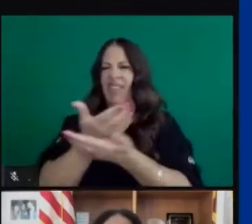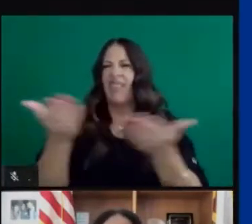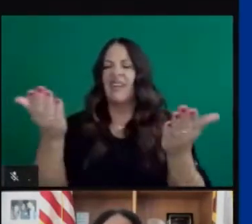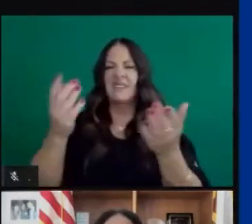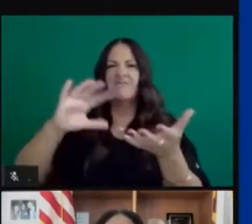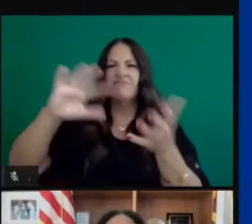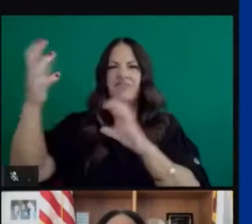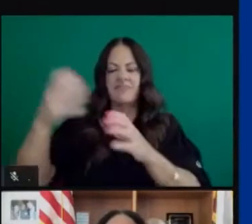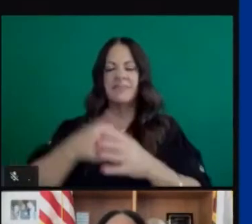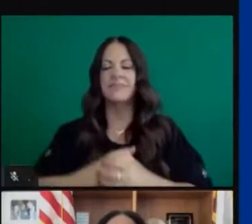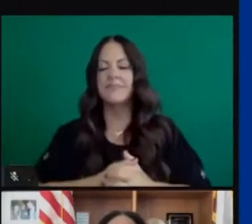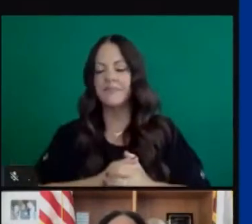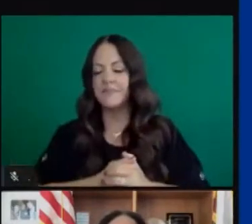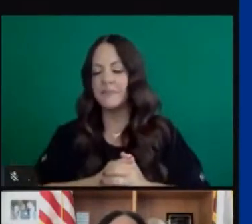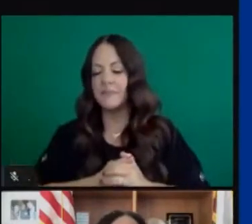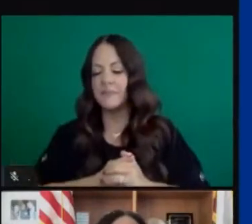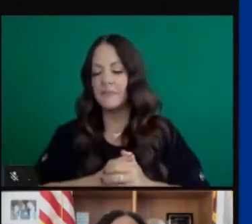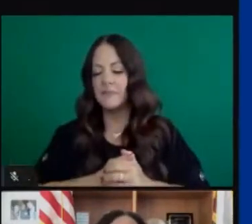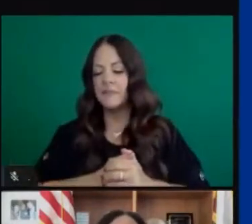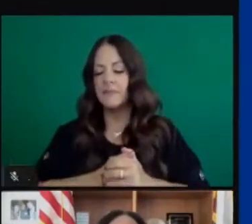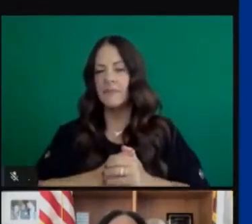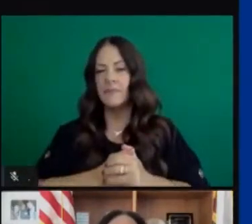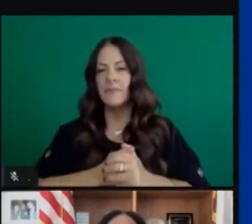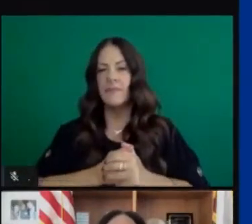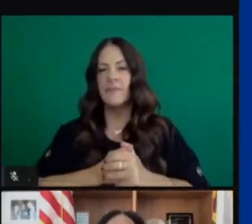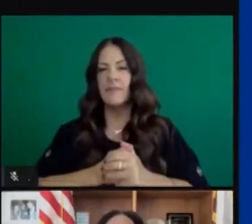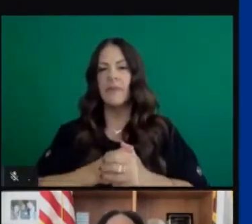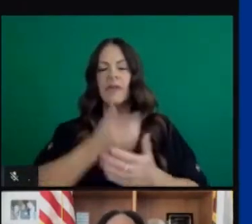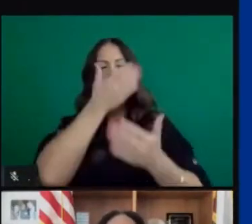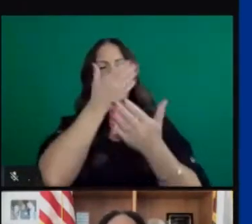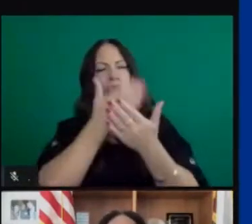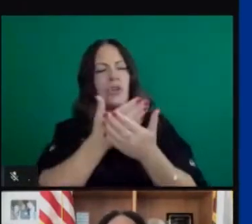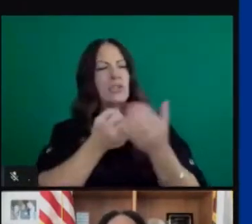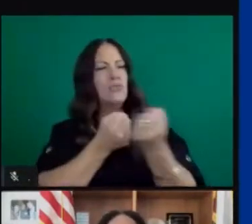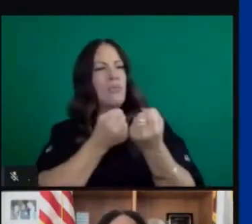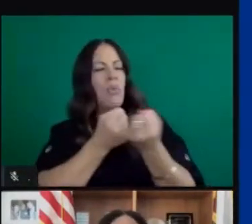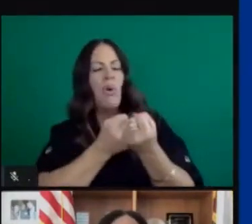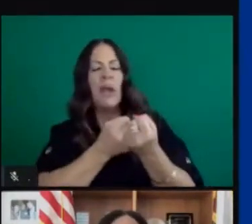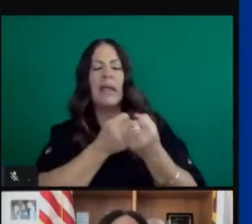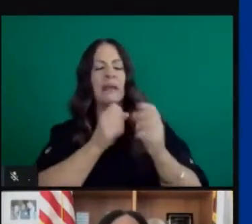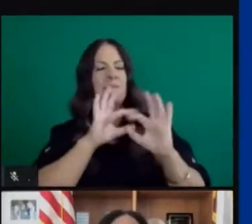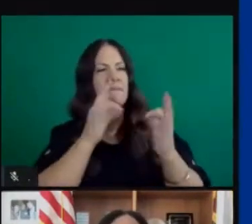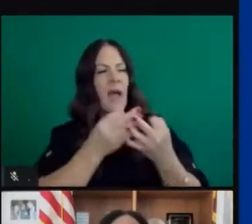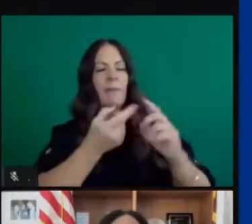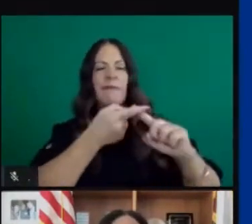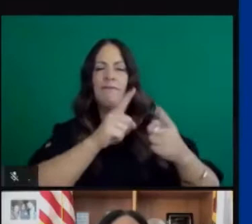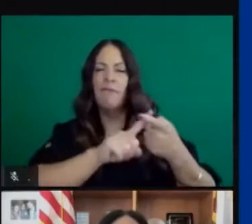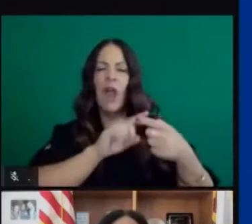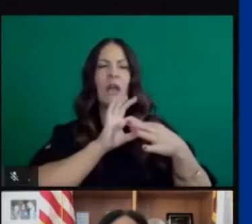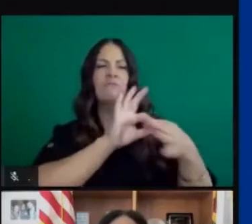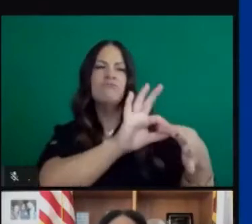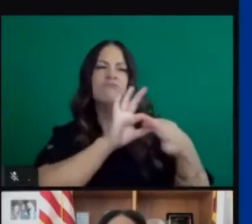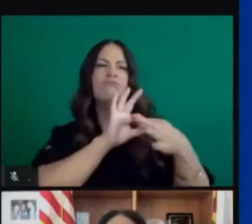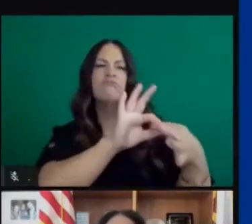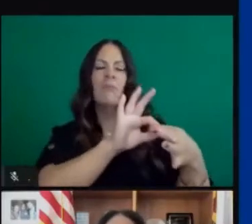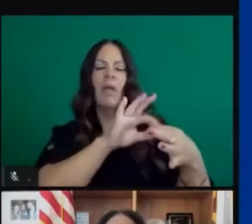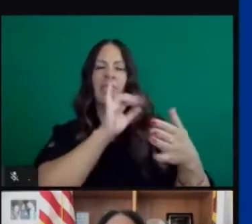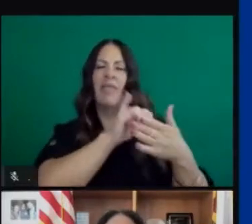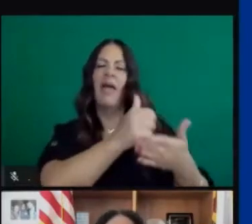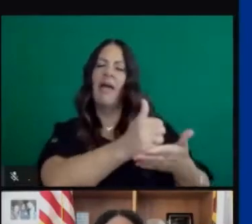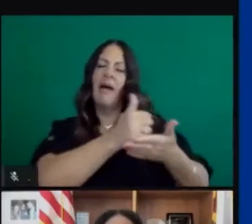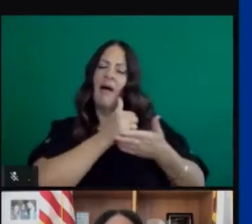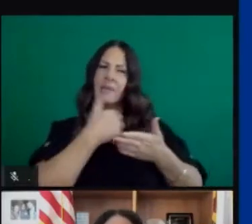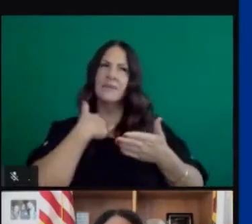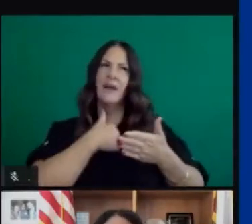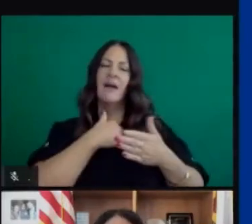stress. Safe, stable, and nurturing relationships actually help to protect our brains and bodies from